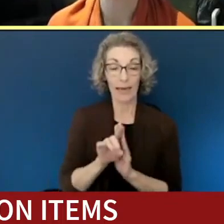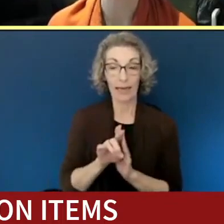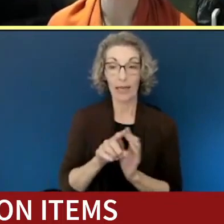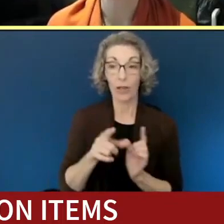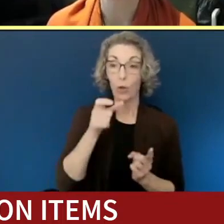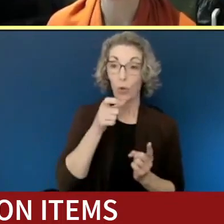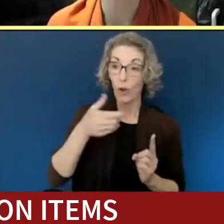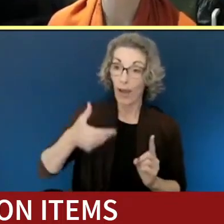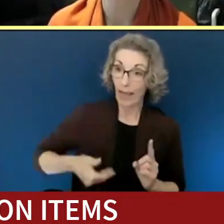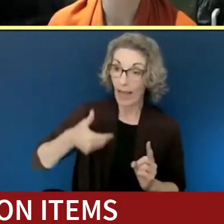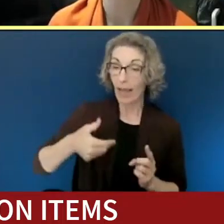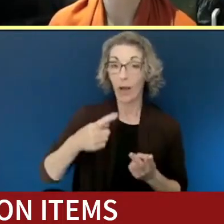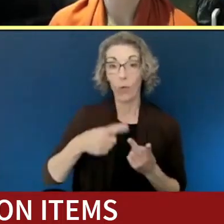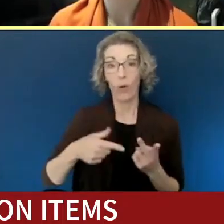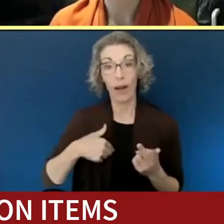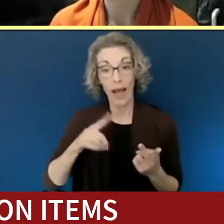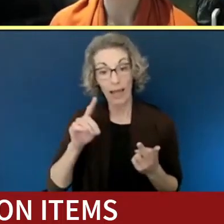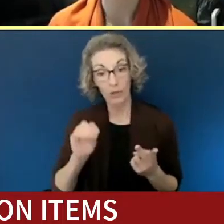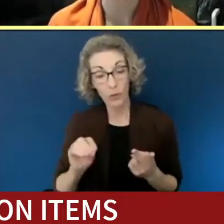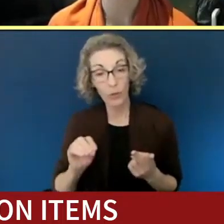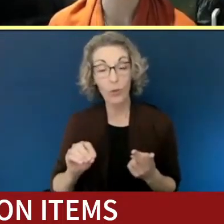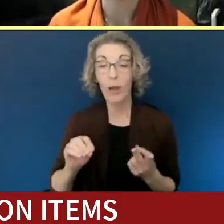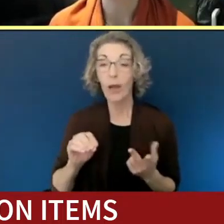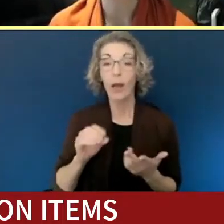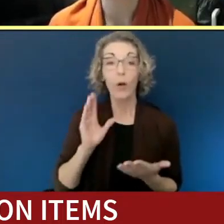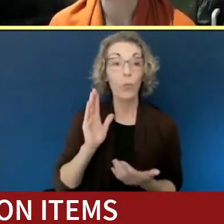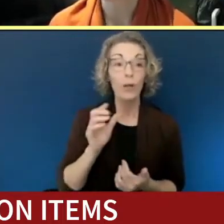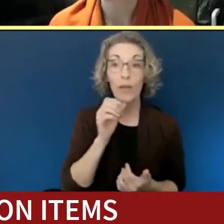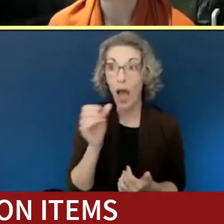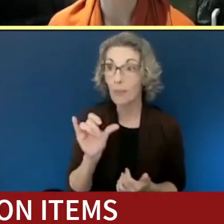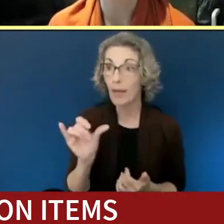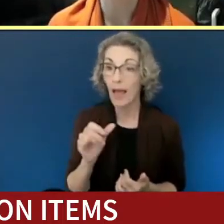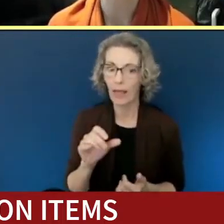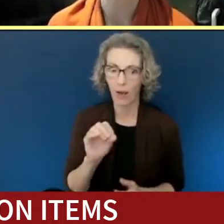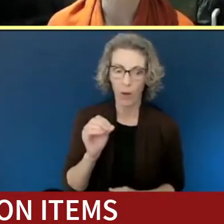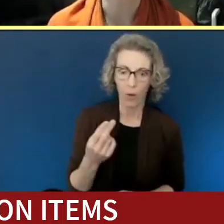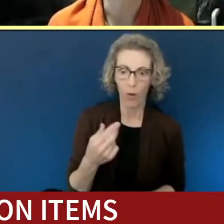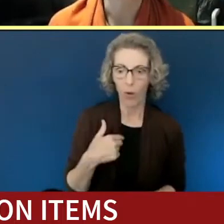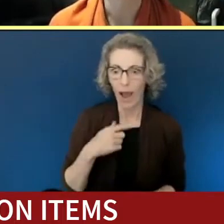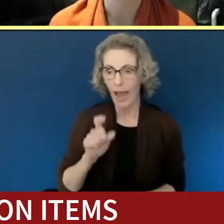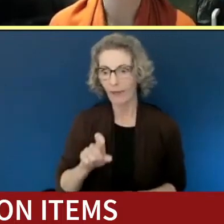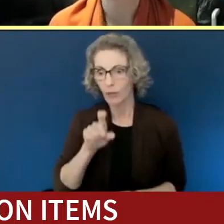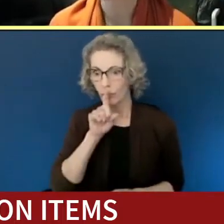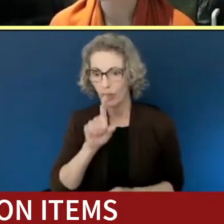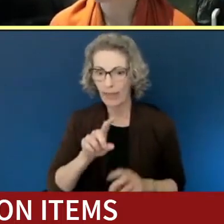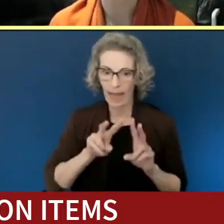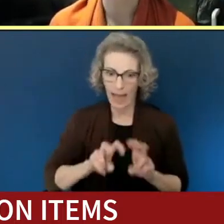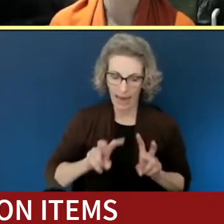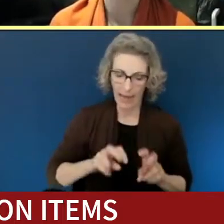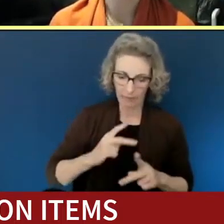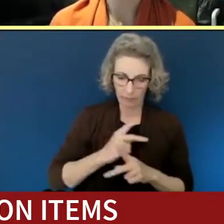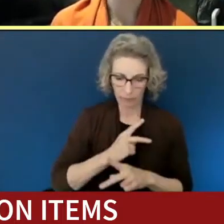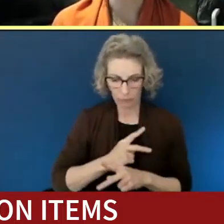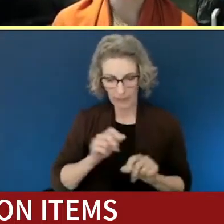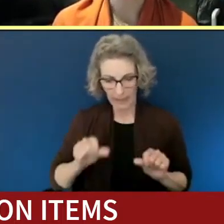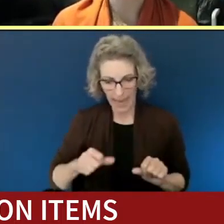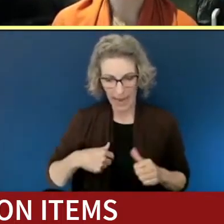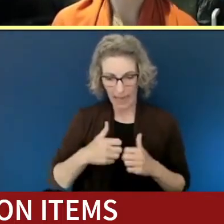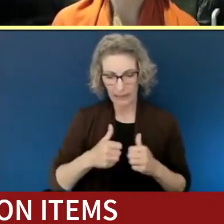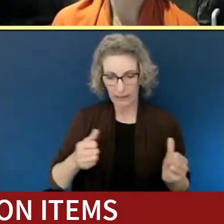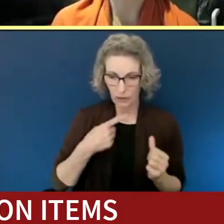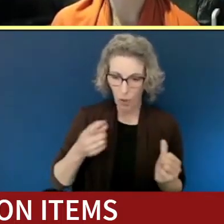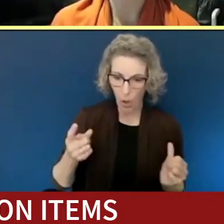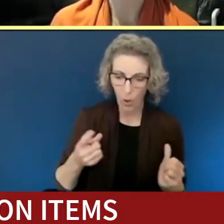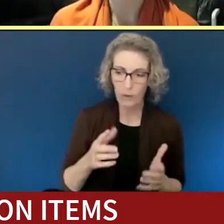what one does, and it won't be like, oh, like I really have to analyze whether I can disclose and how much and how